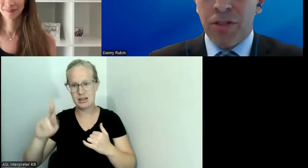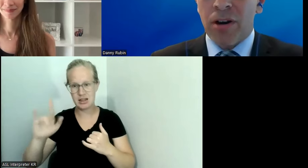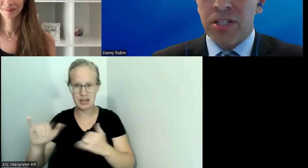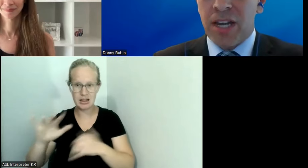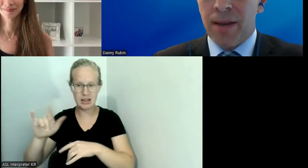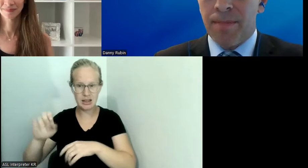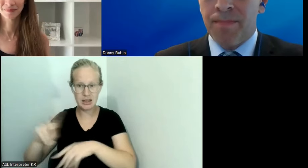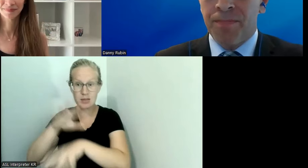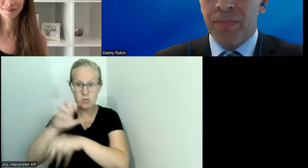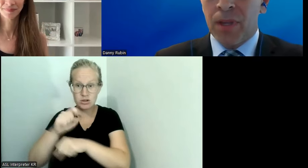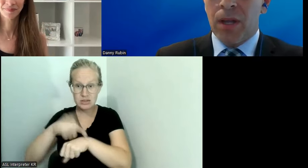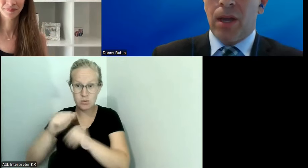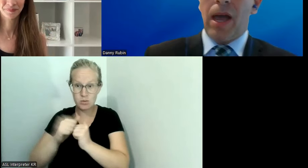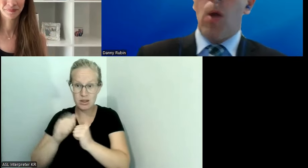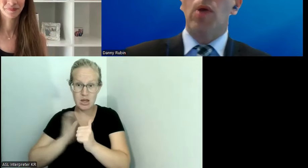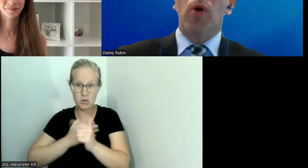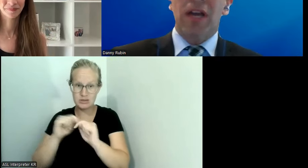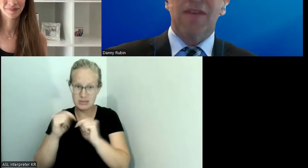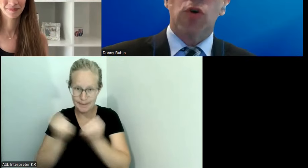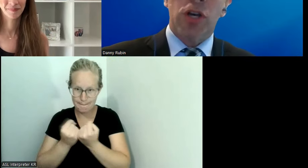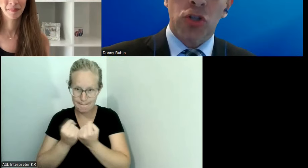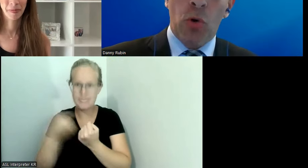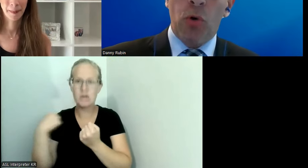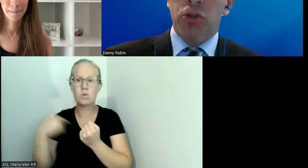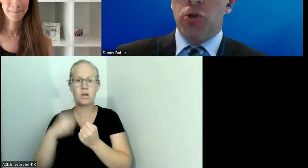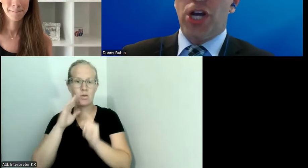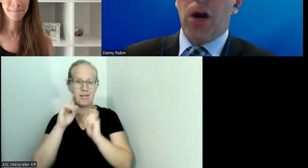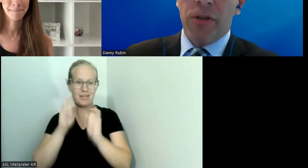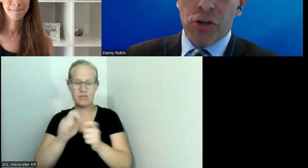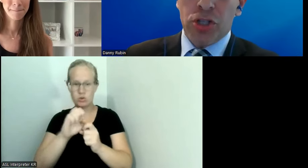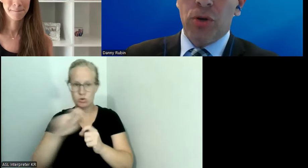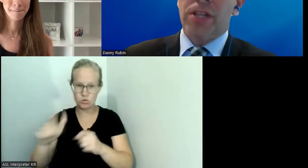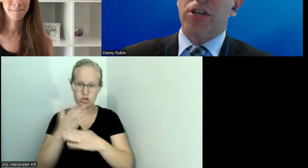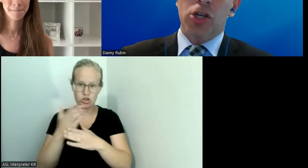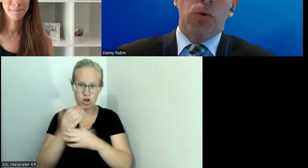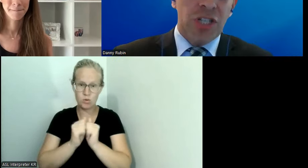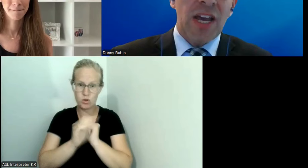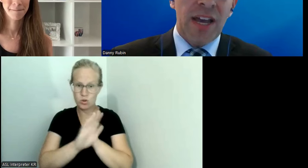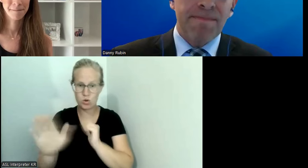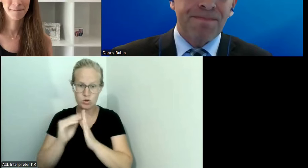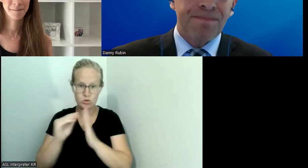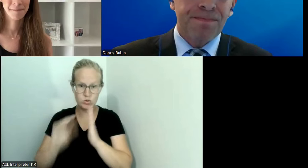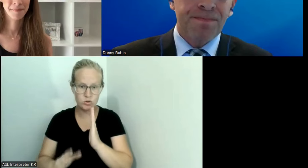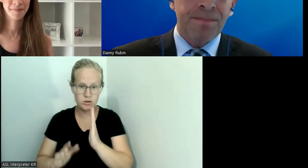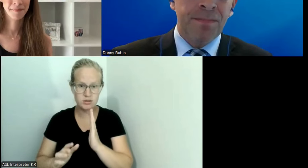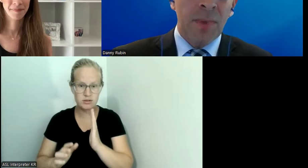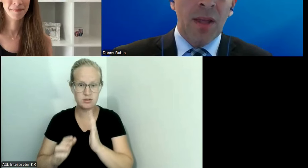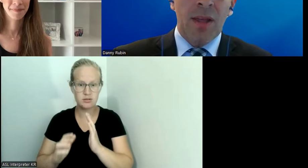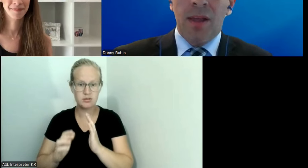book time with our team. And we will give you this tool to share with your students and you will see